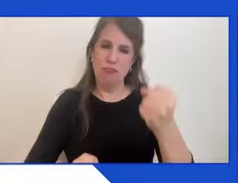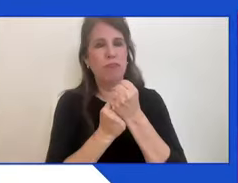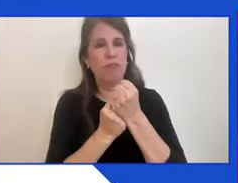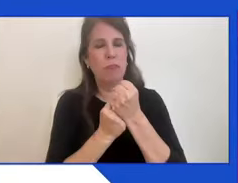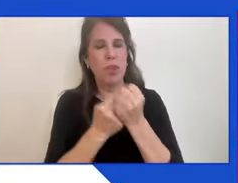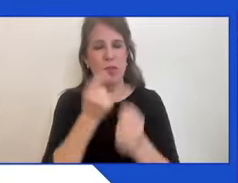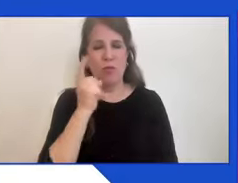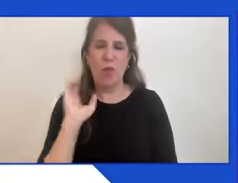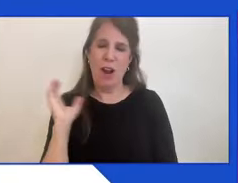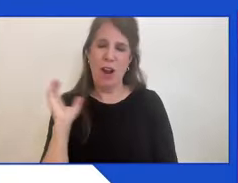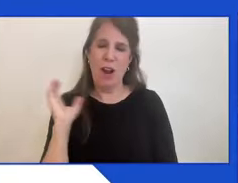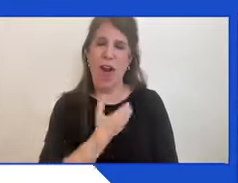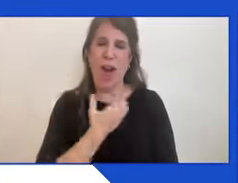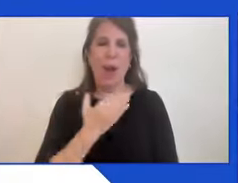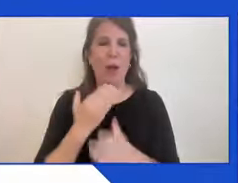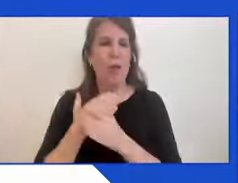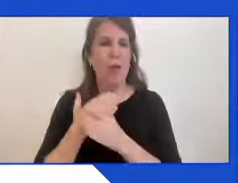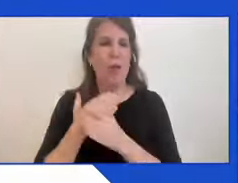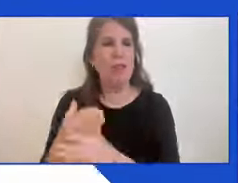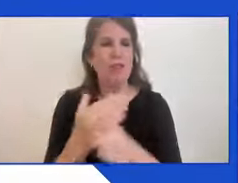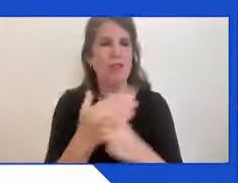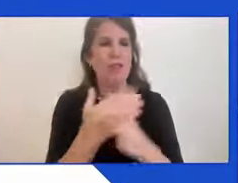values.